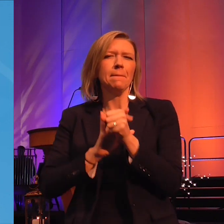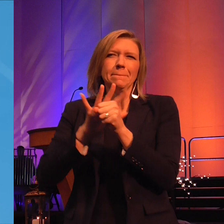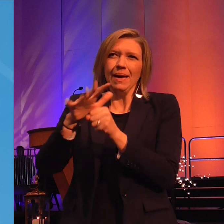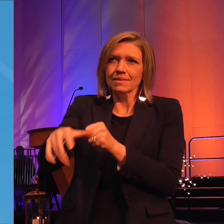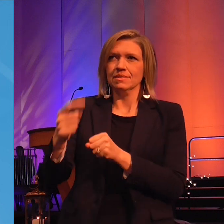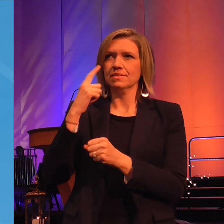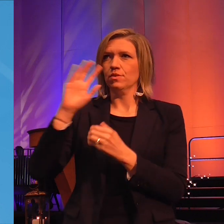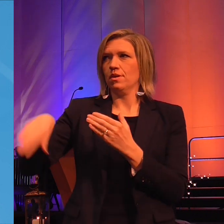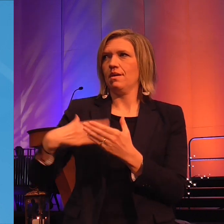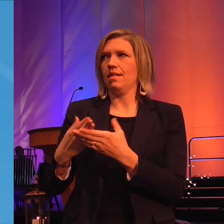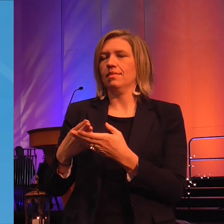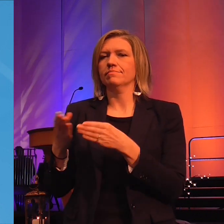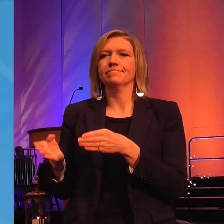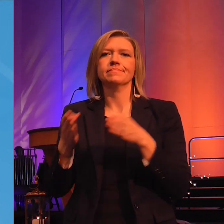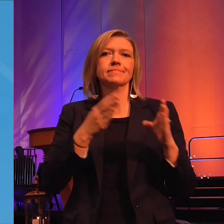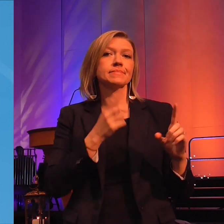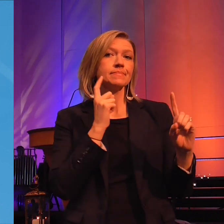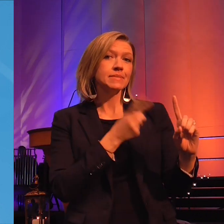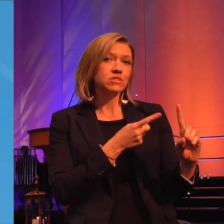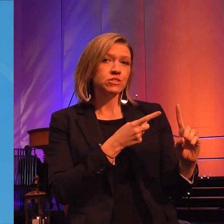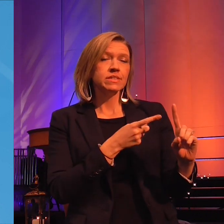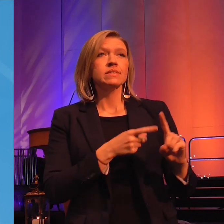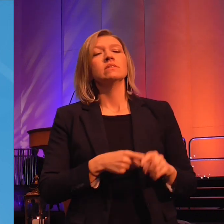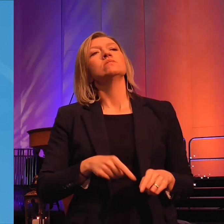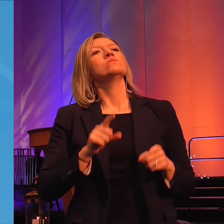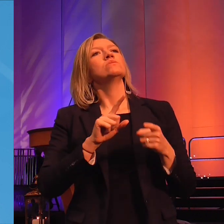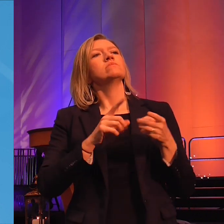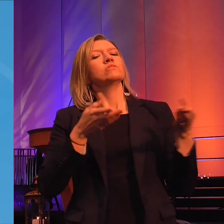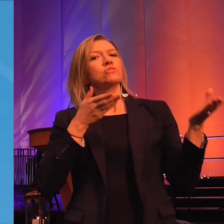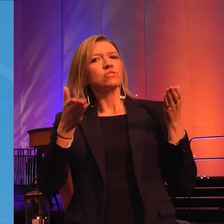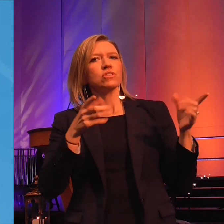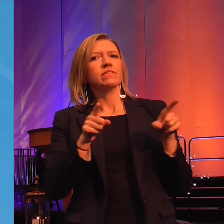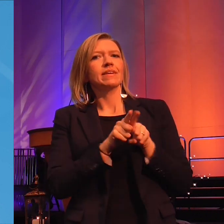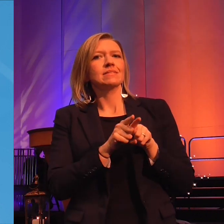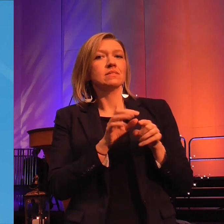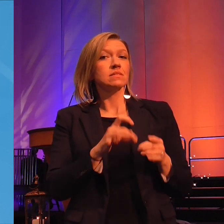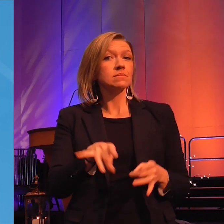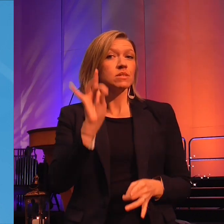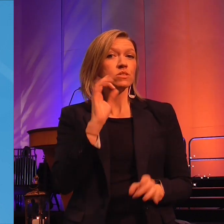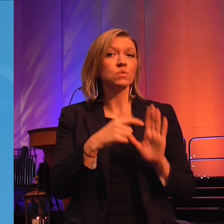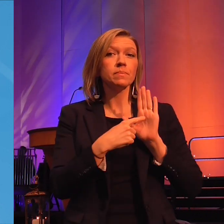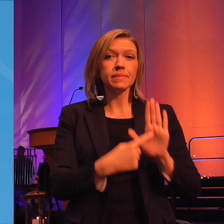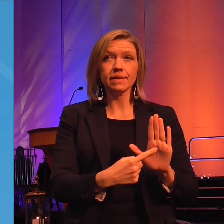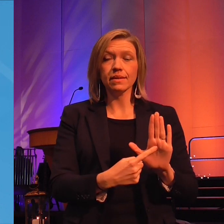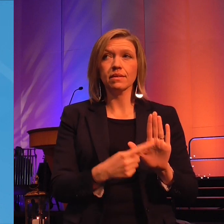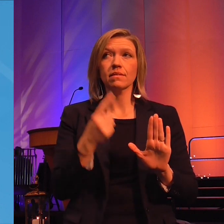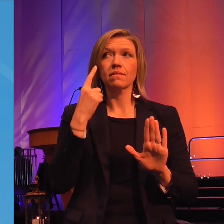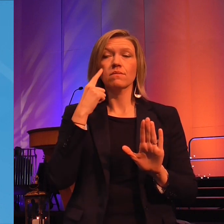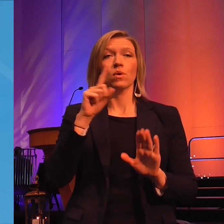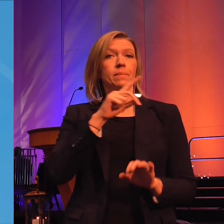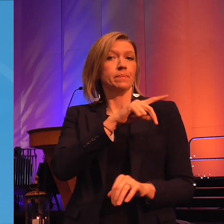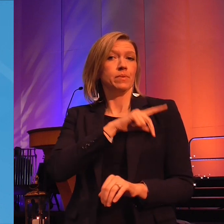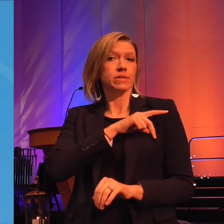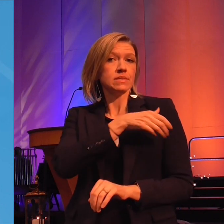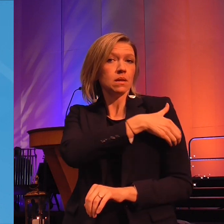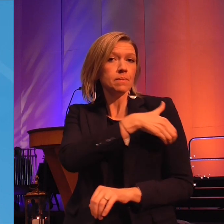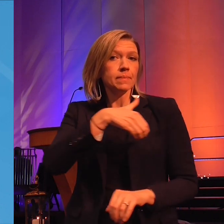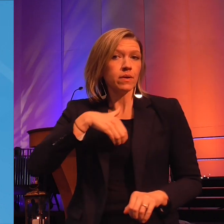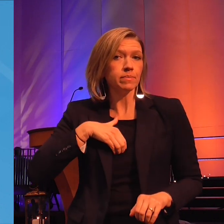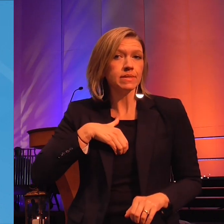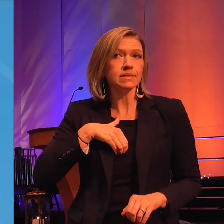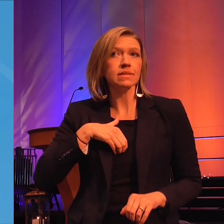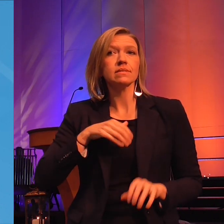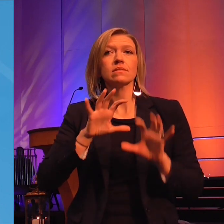for all. And our mission, to serve as a spiritual beacon for personal